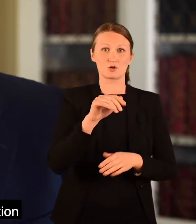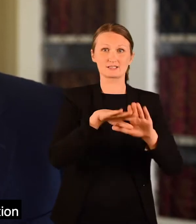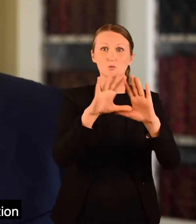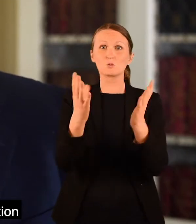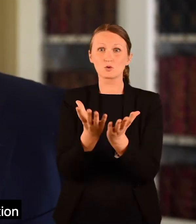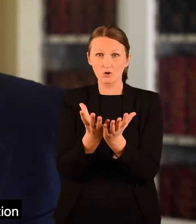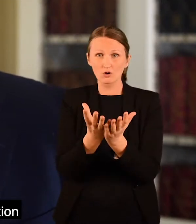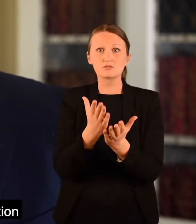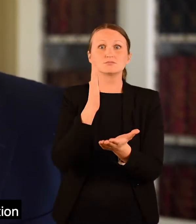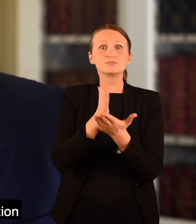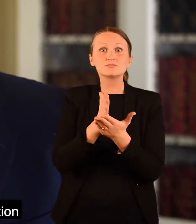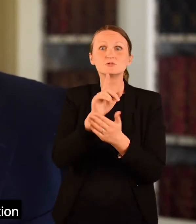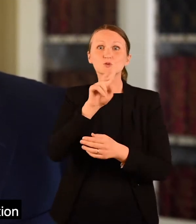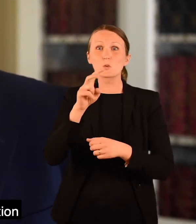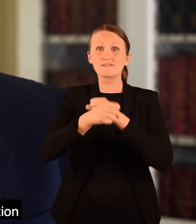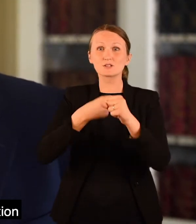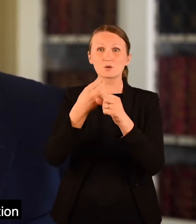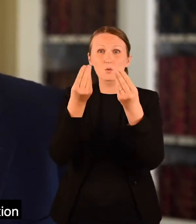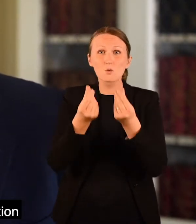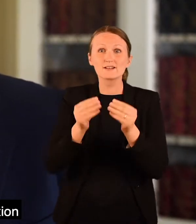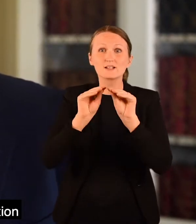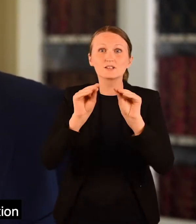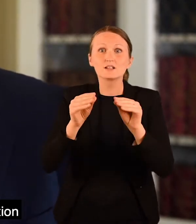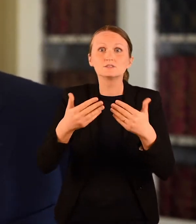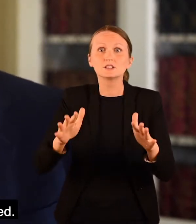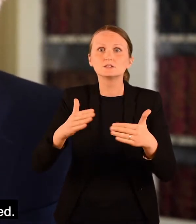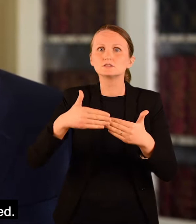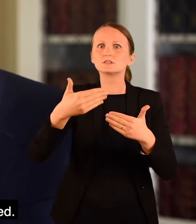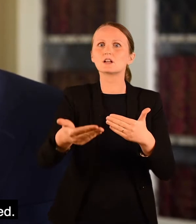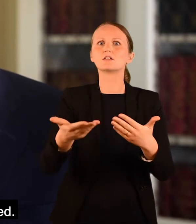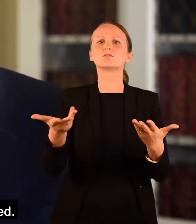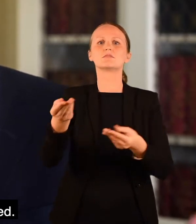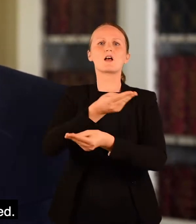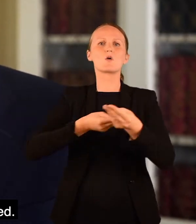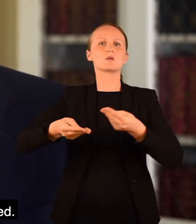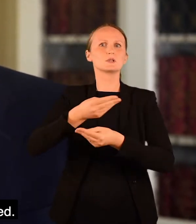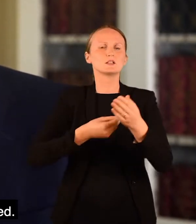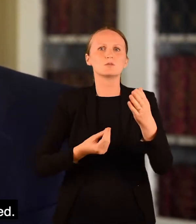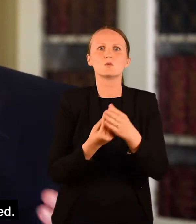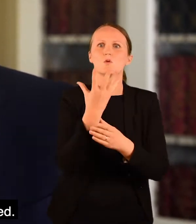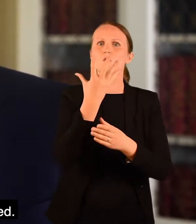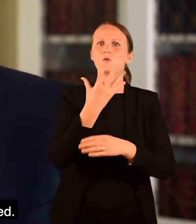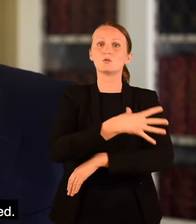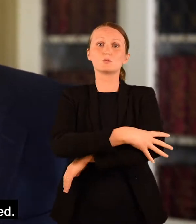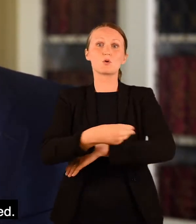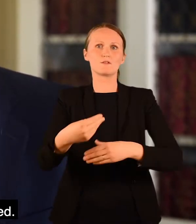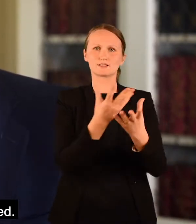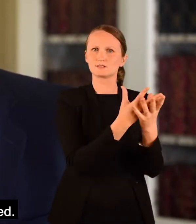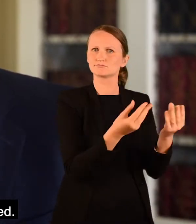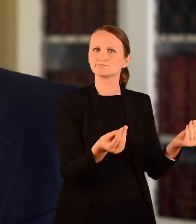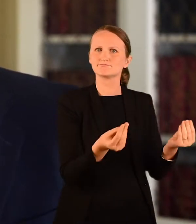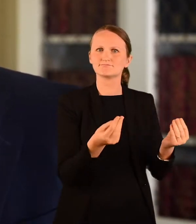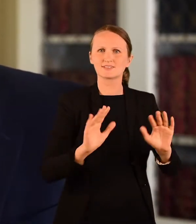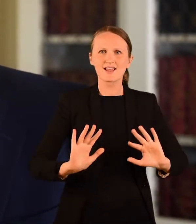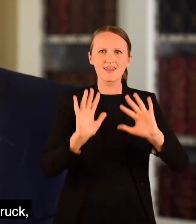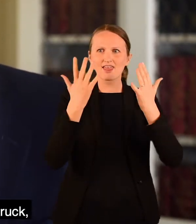world enjoys 12 years of quality education, then economies will grow, poverty will fall, lives will be